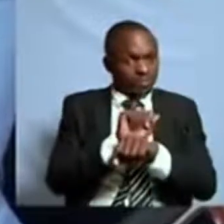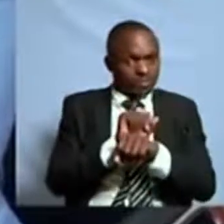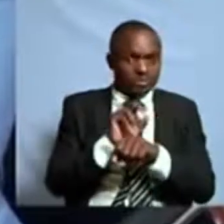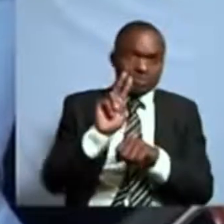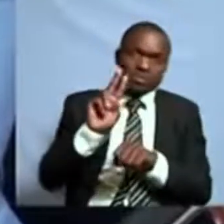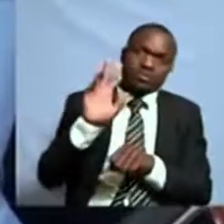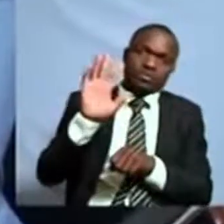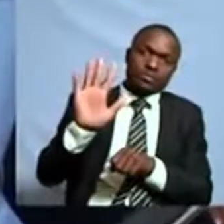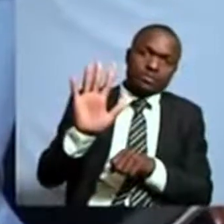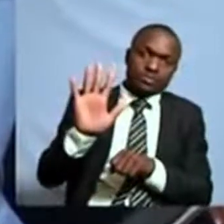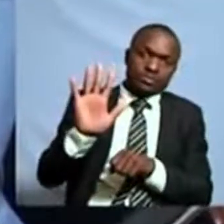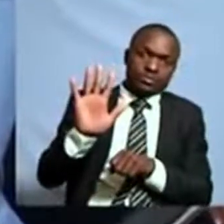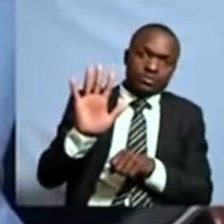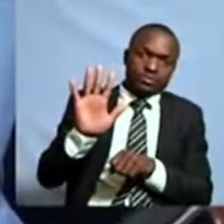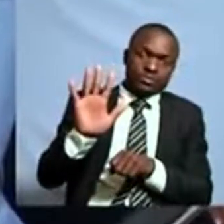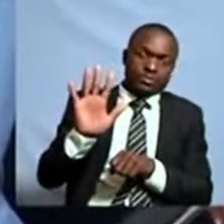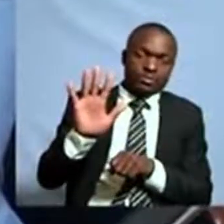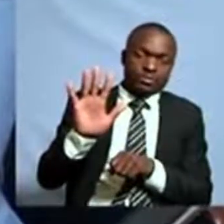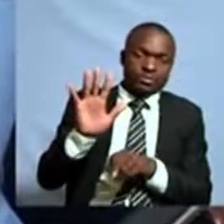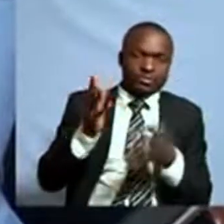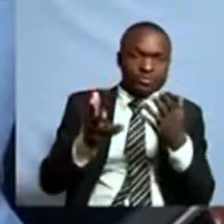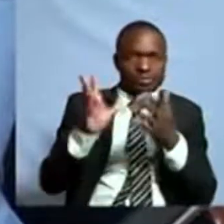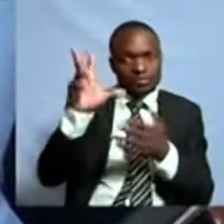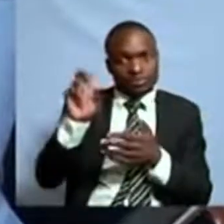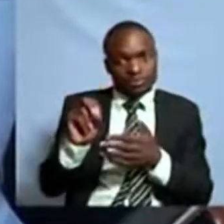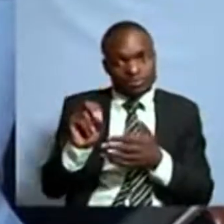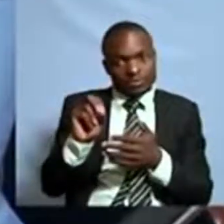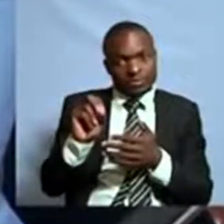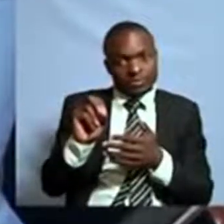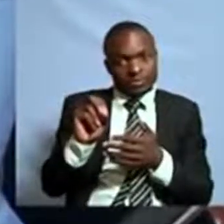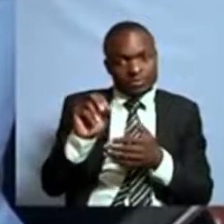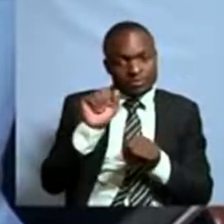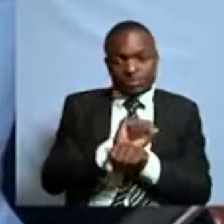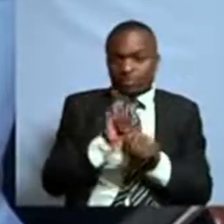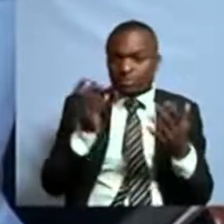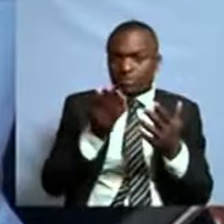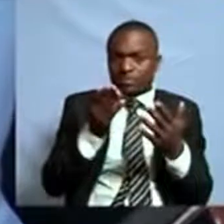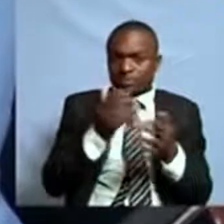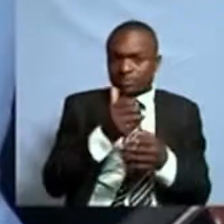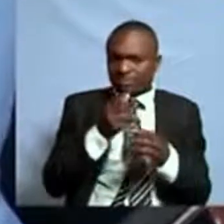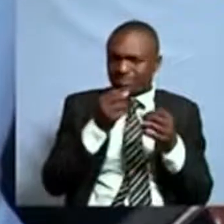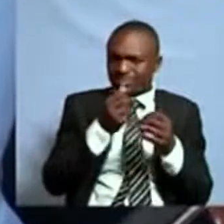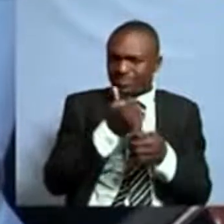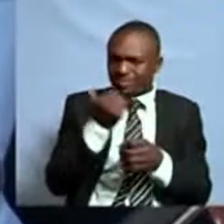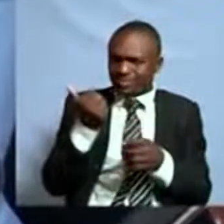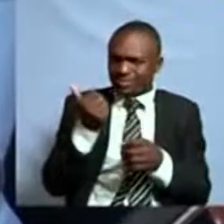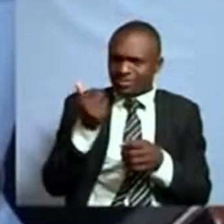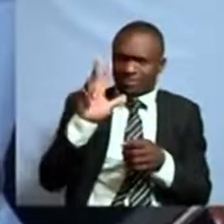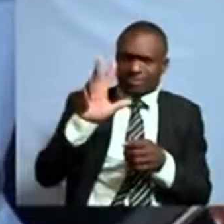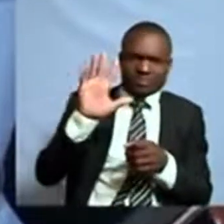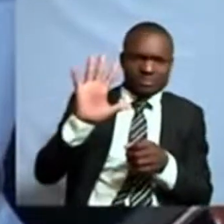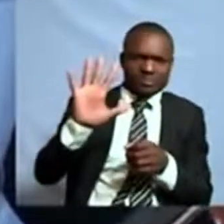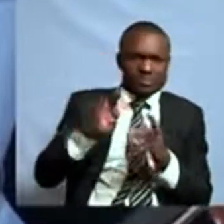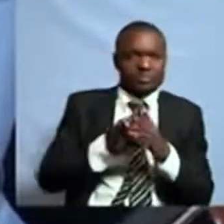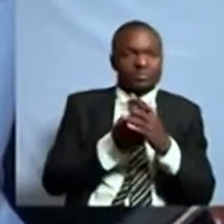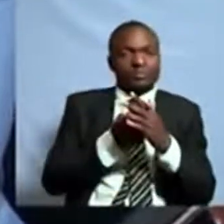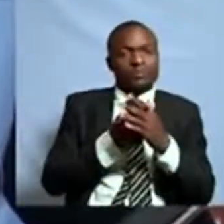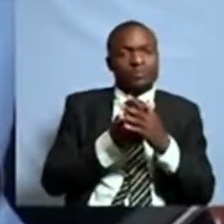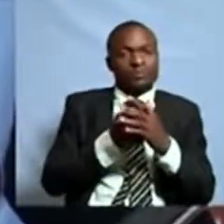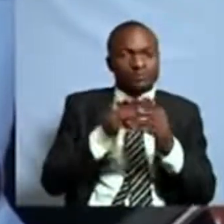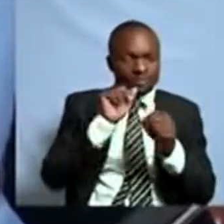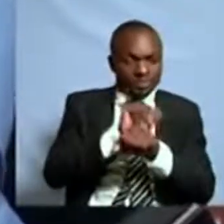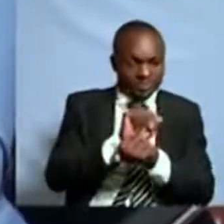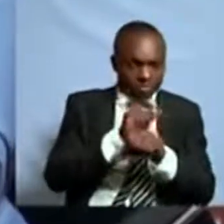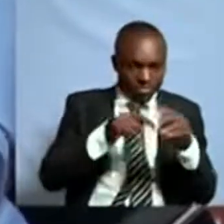25 or even at 30. Many are starting maybe at the age of 35. Of course,